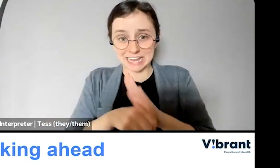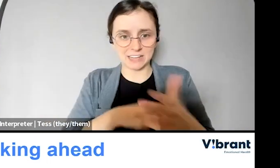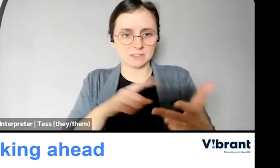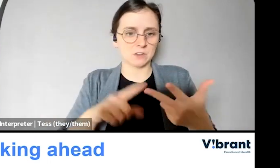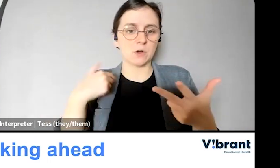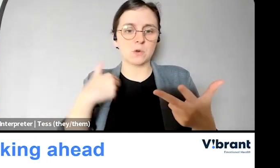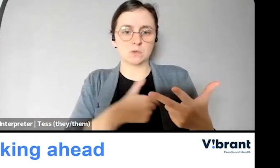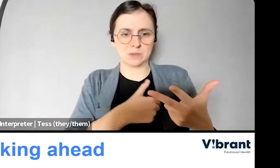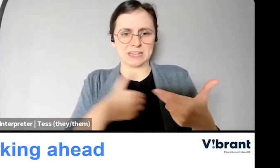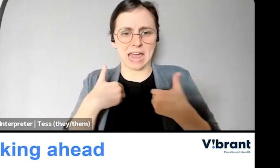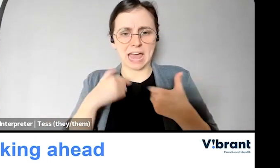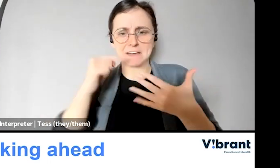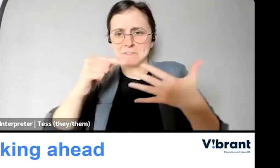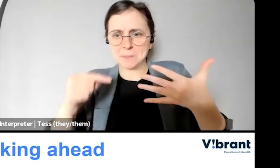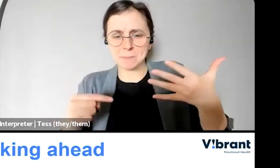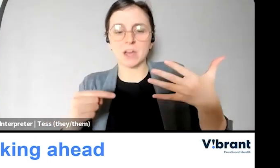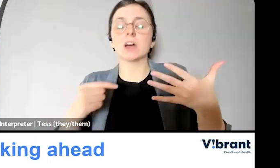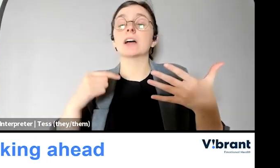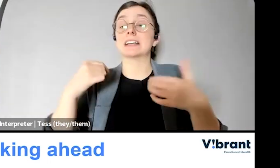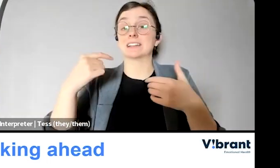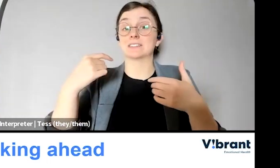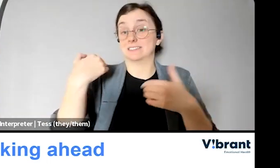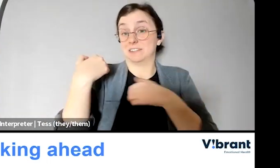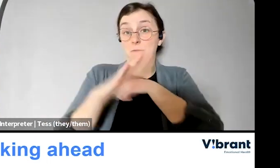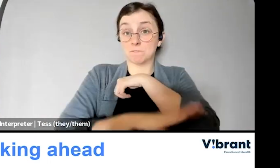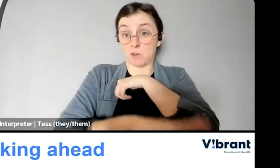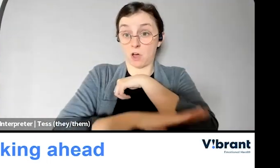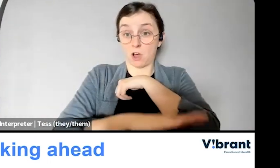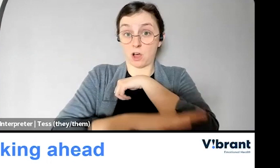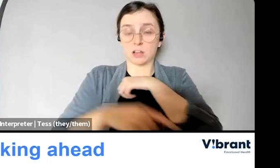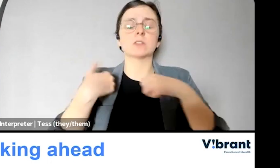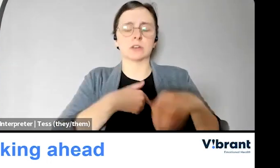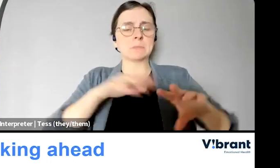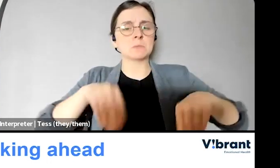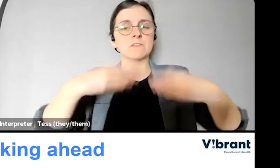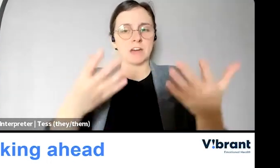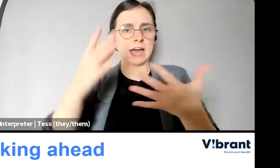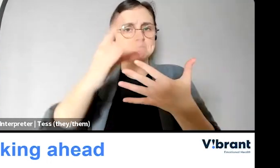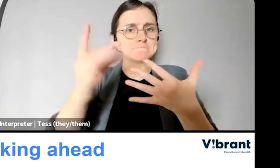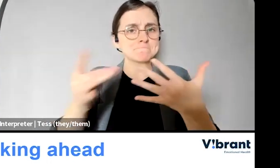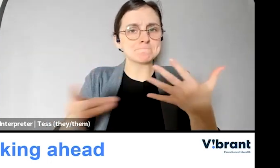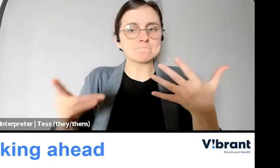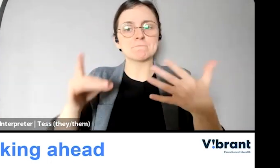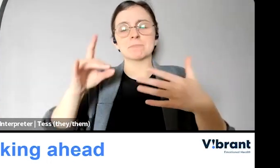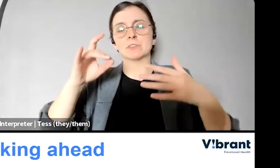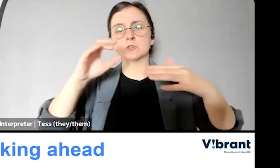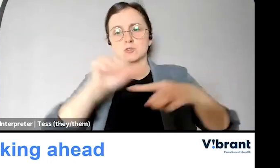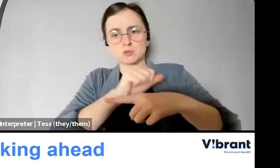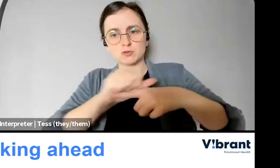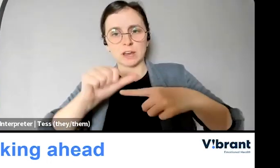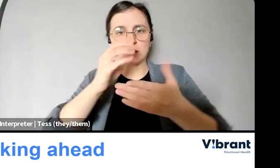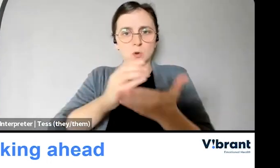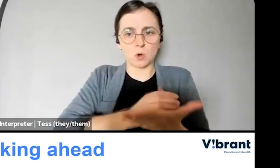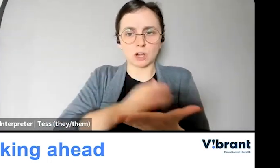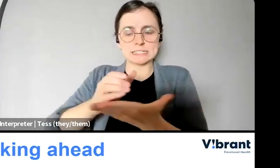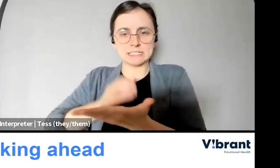out this fall additional training courses that are asynchronous for crisis counselors so that they can